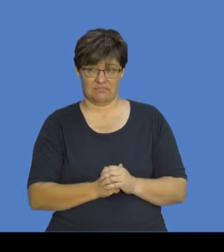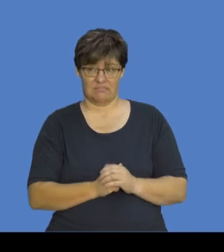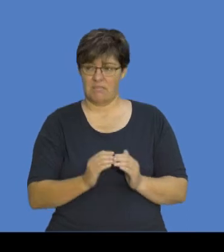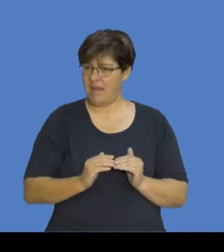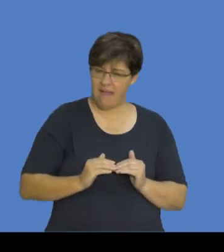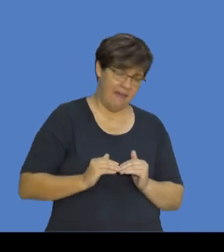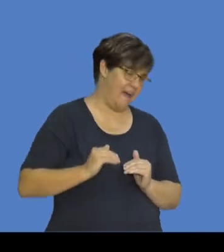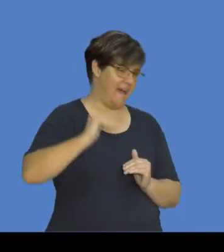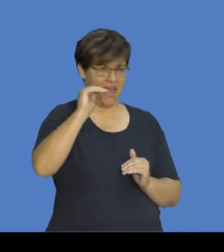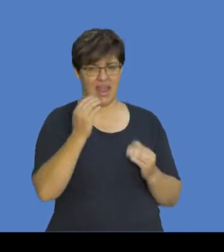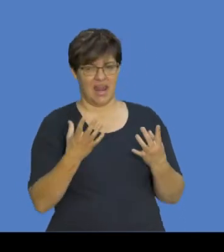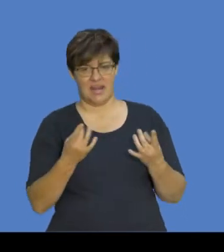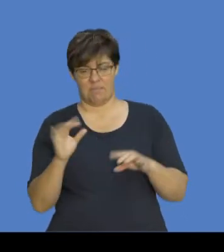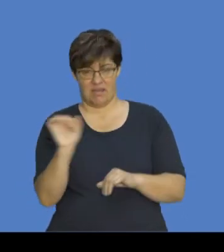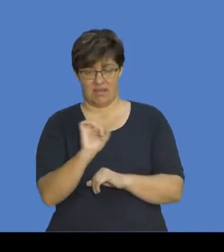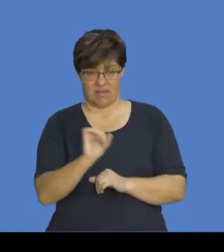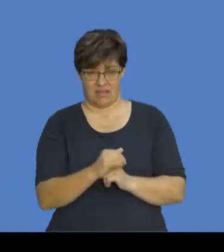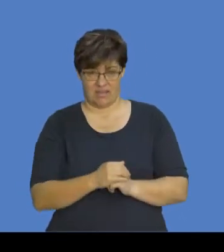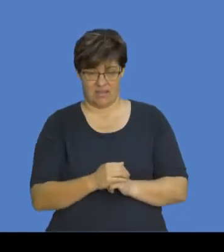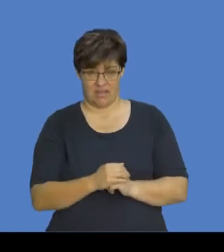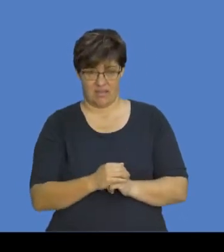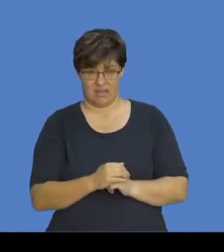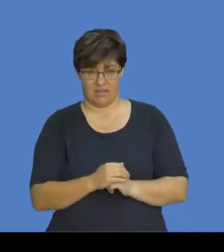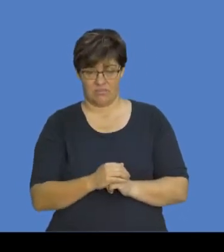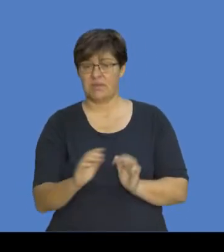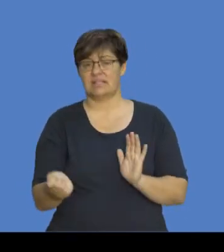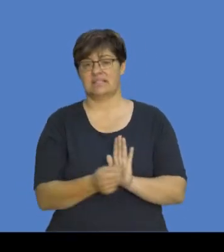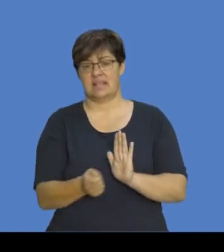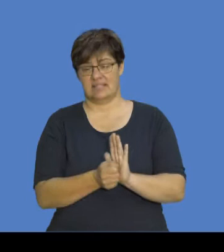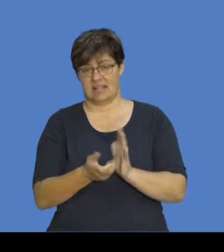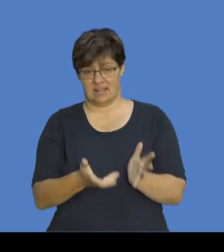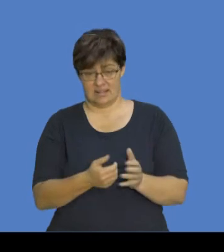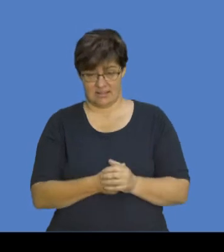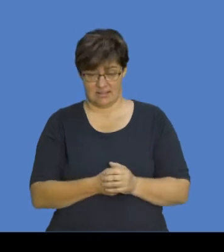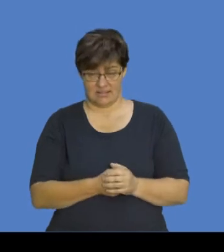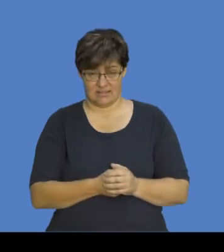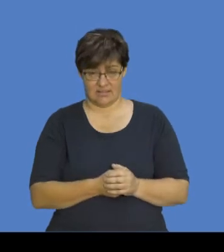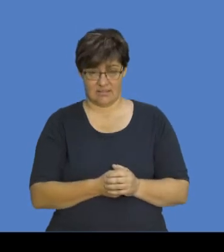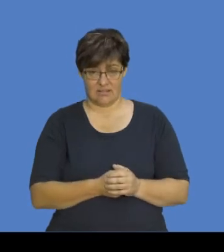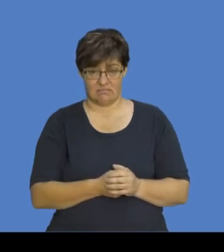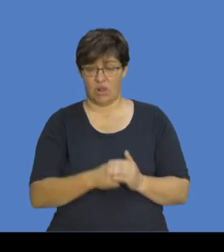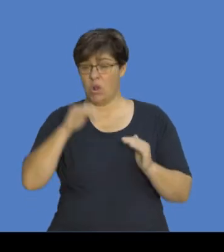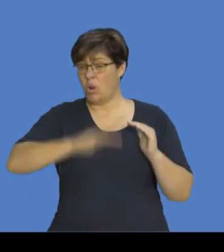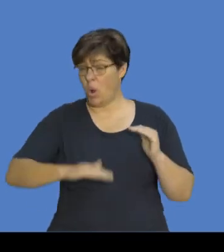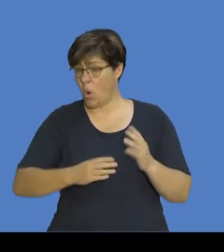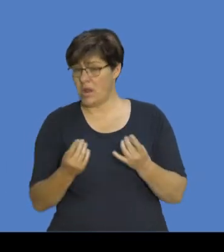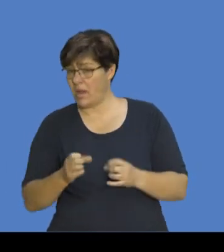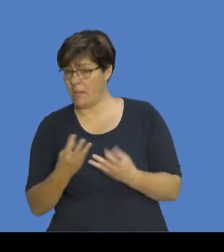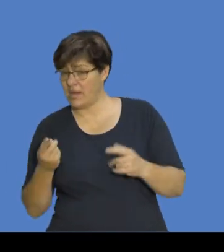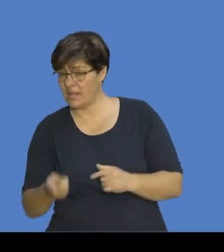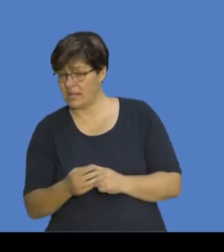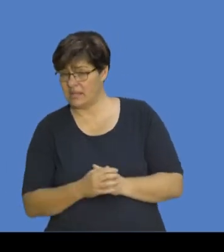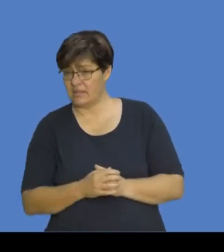8. That's the highest numbers of cars he sold. And what about